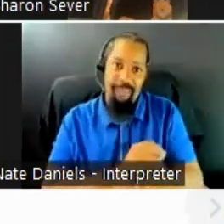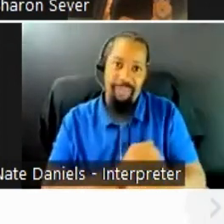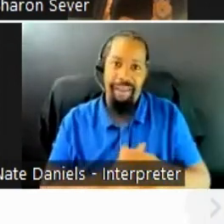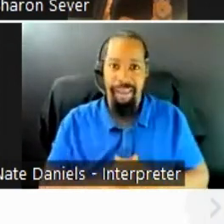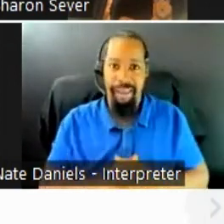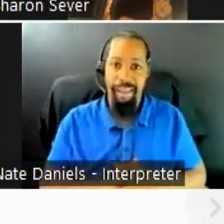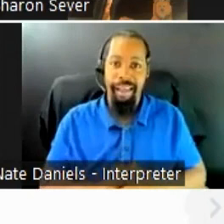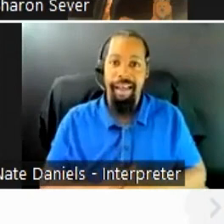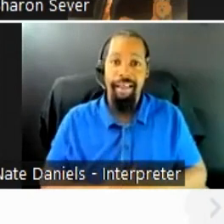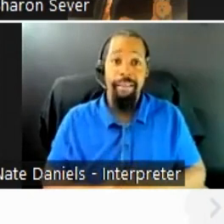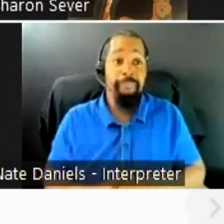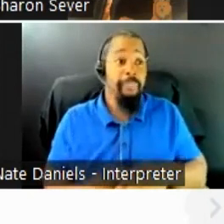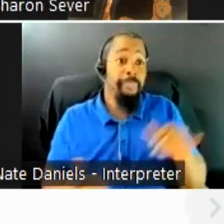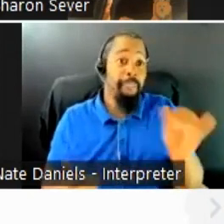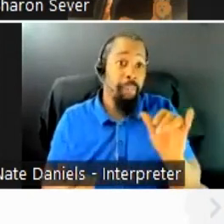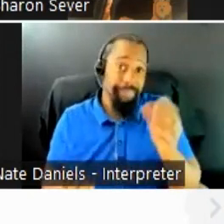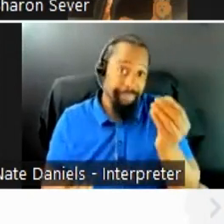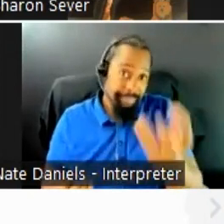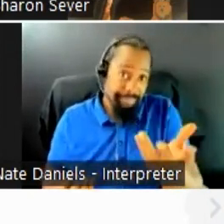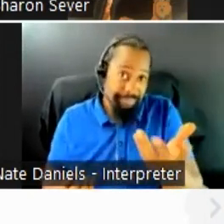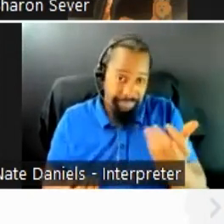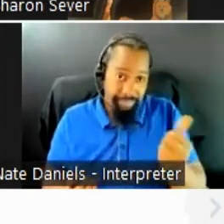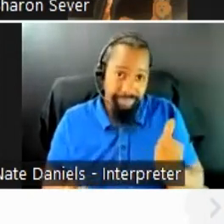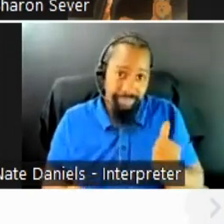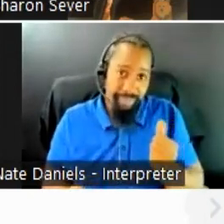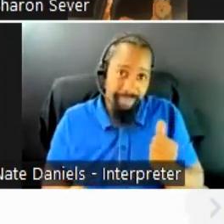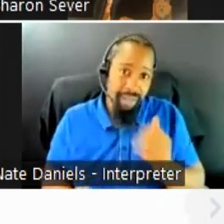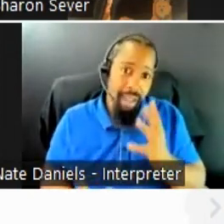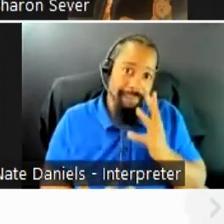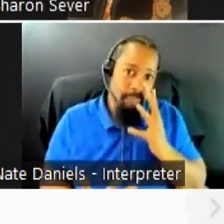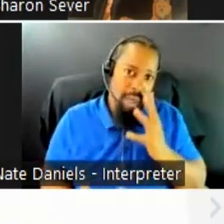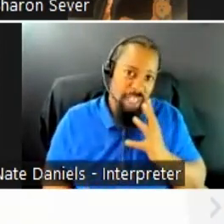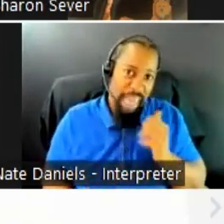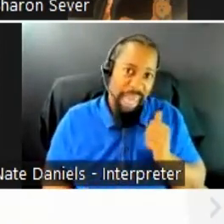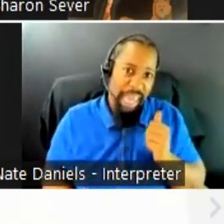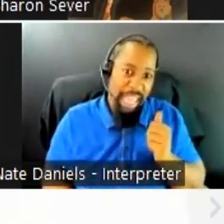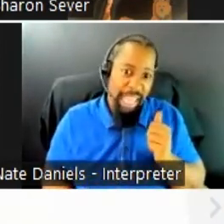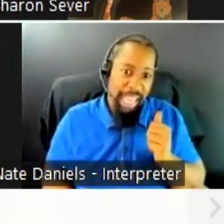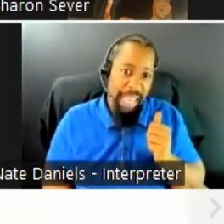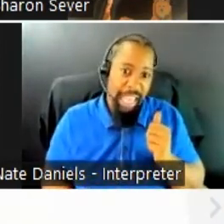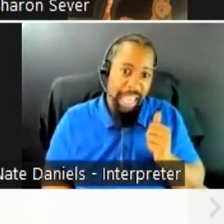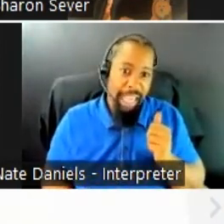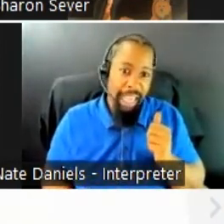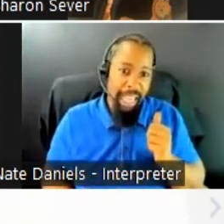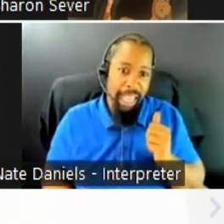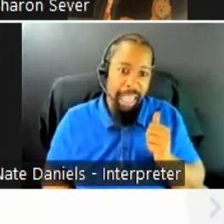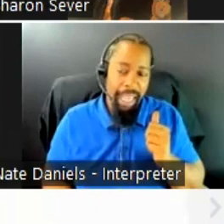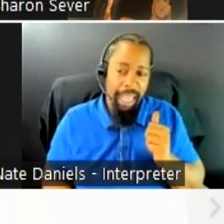that, unfortunately, this is the little dog that